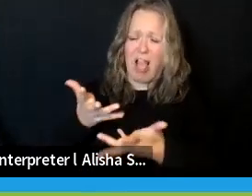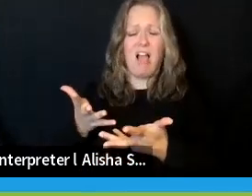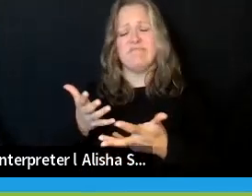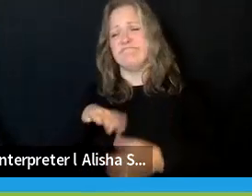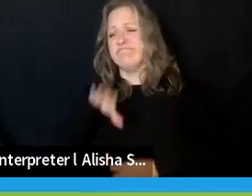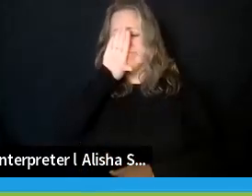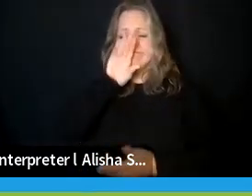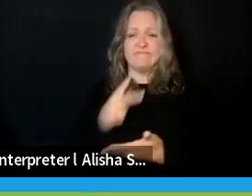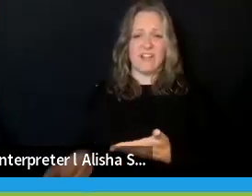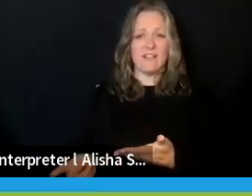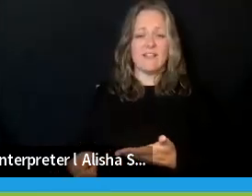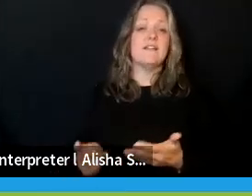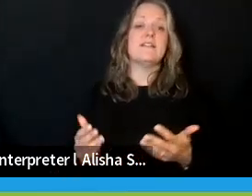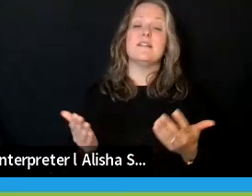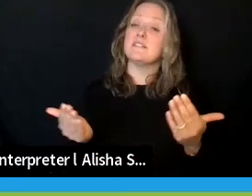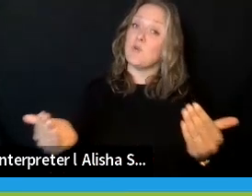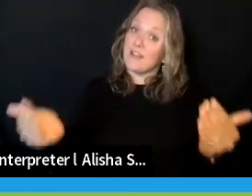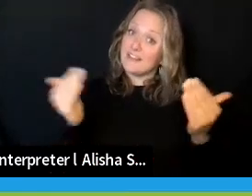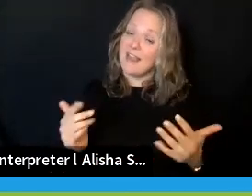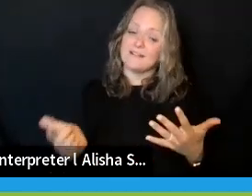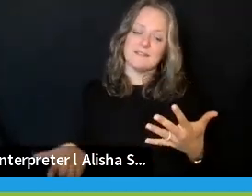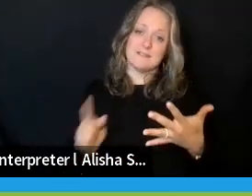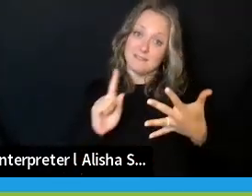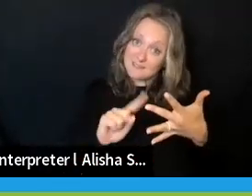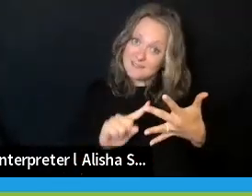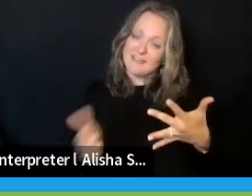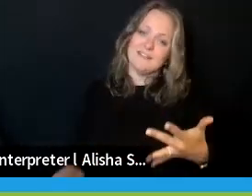And next one will be Stephanie.